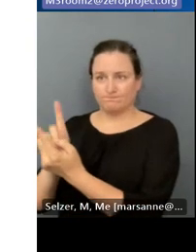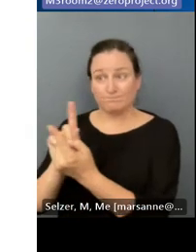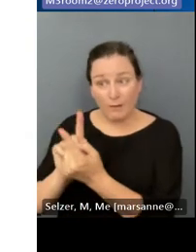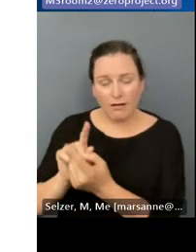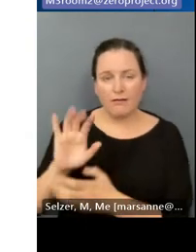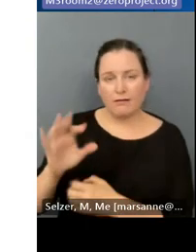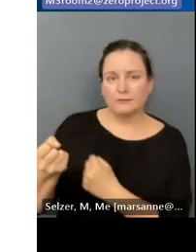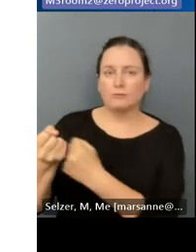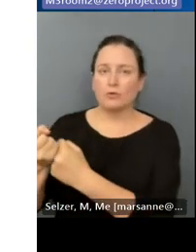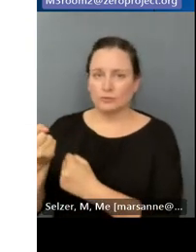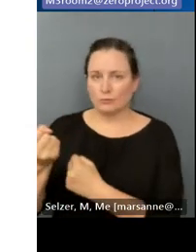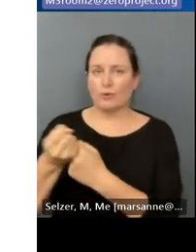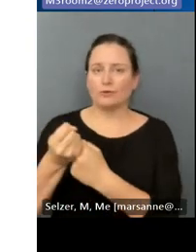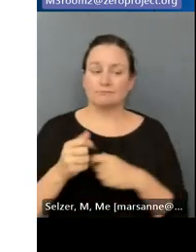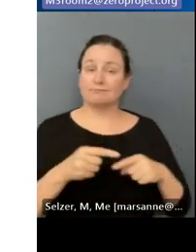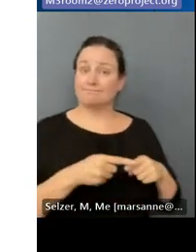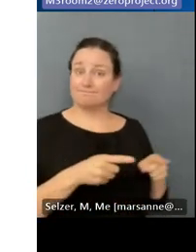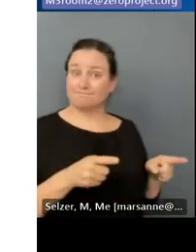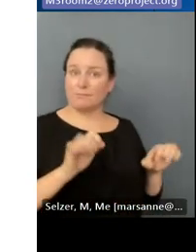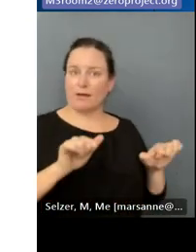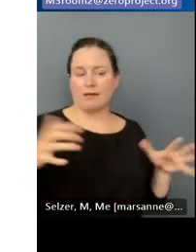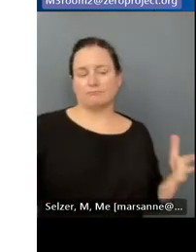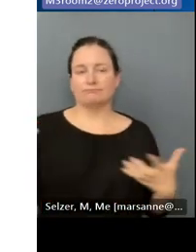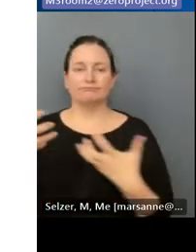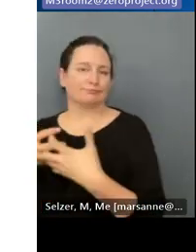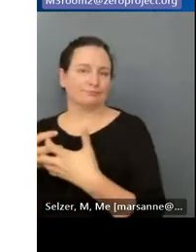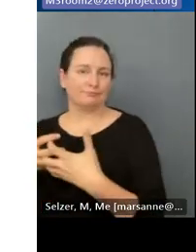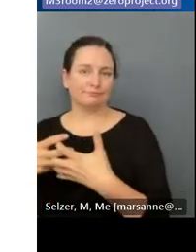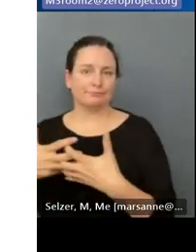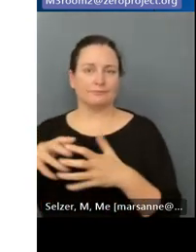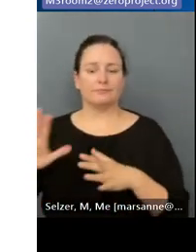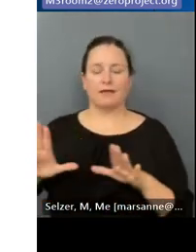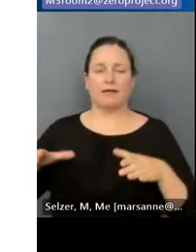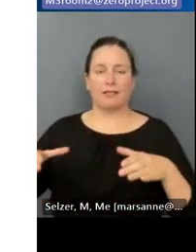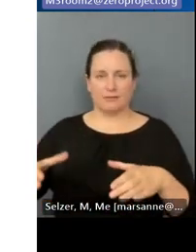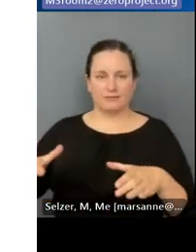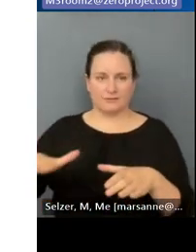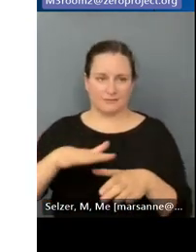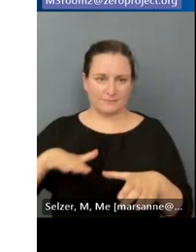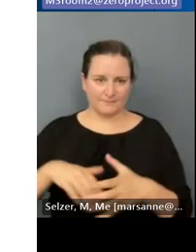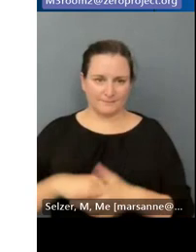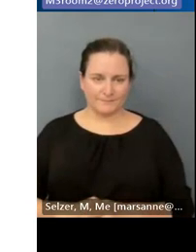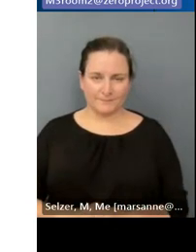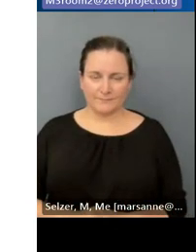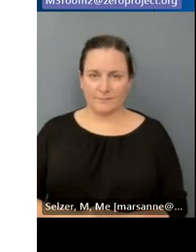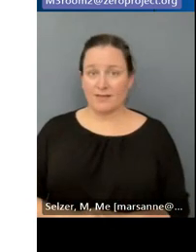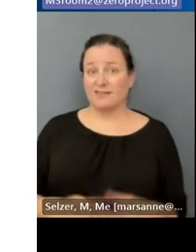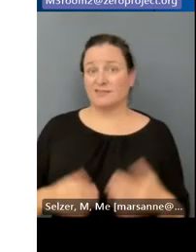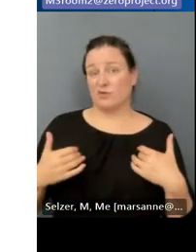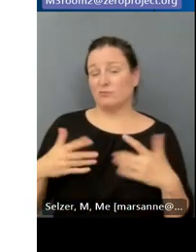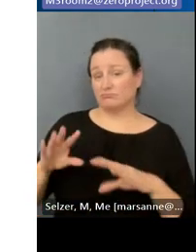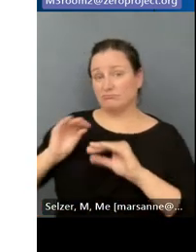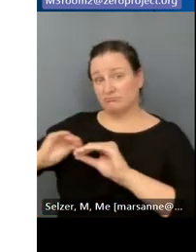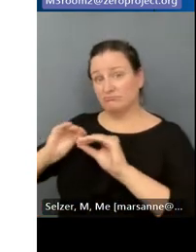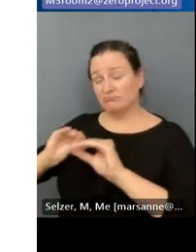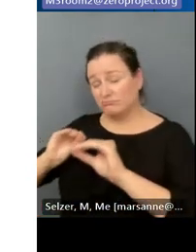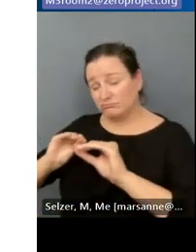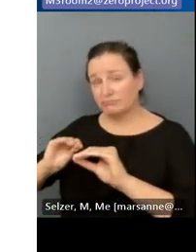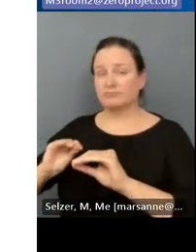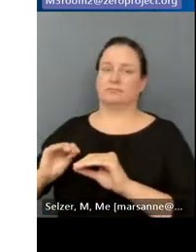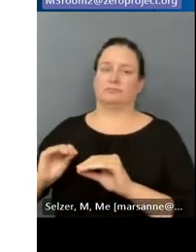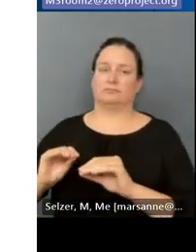development with accessible pedagogical strategy and resources, which take place in through record training sessions on the inclusive